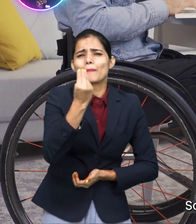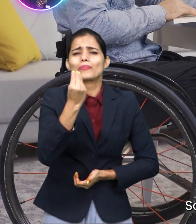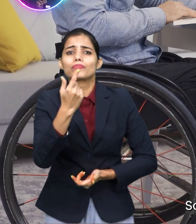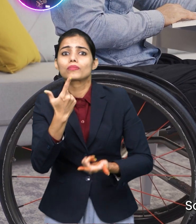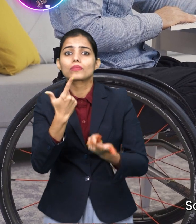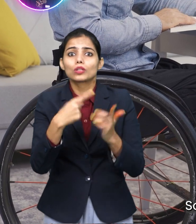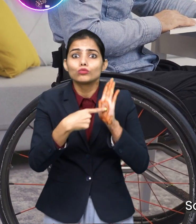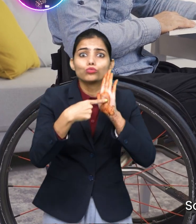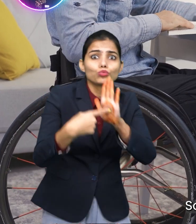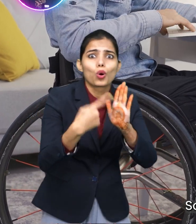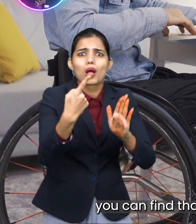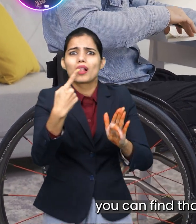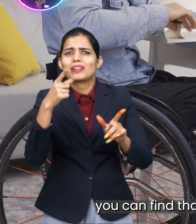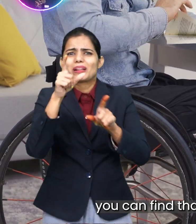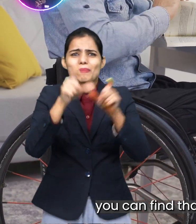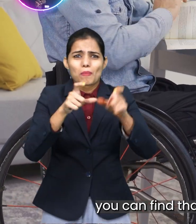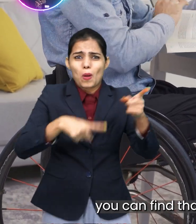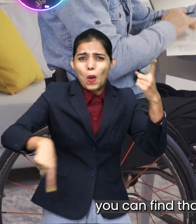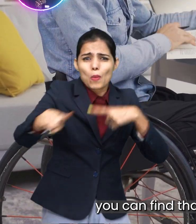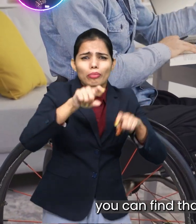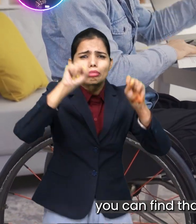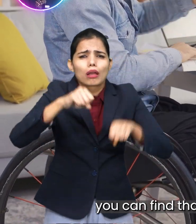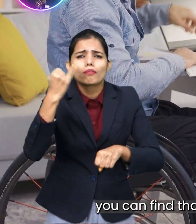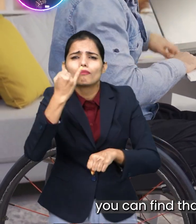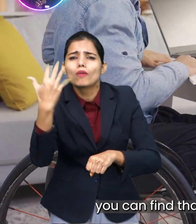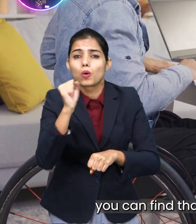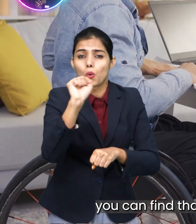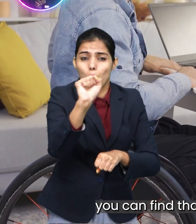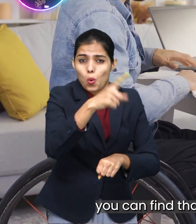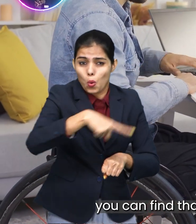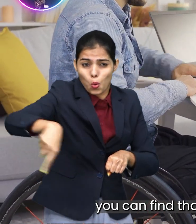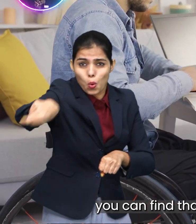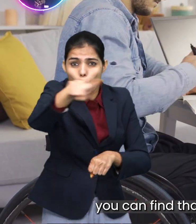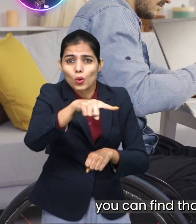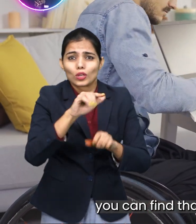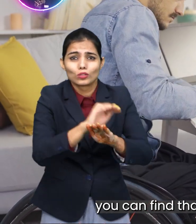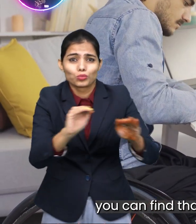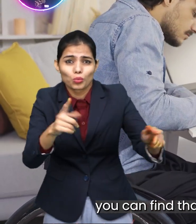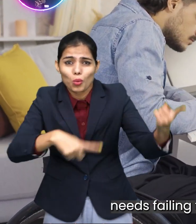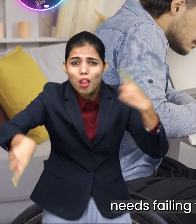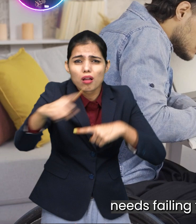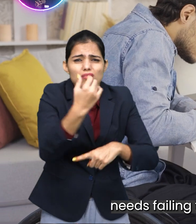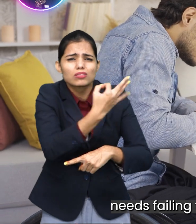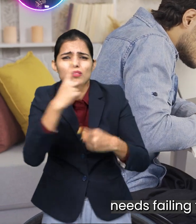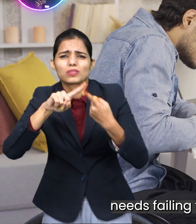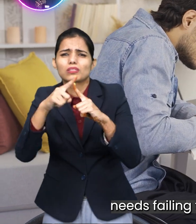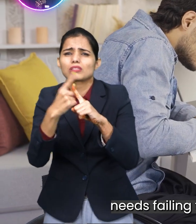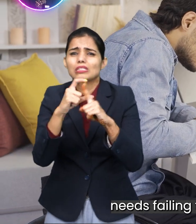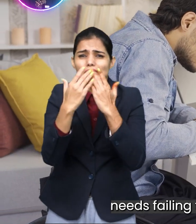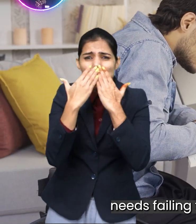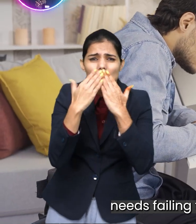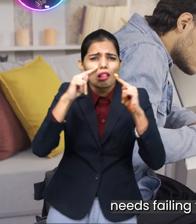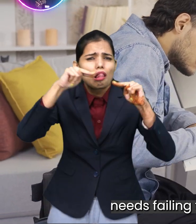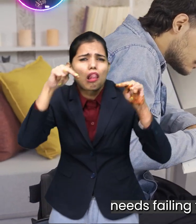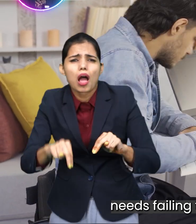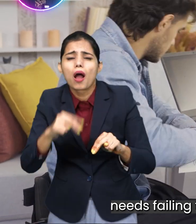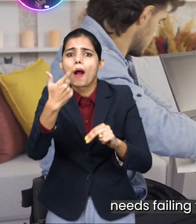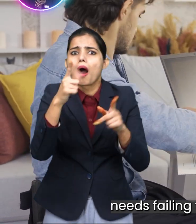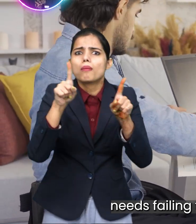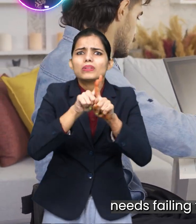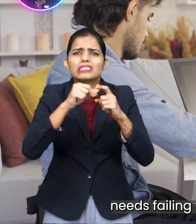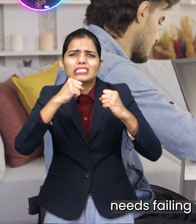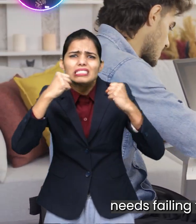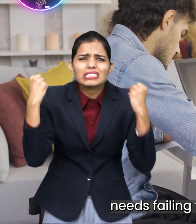Some early indicators you can find that your child has special education needs, failing to give close